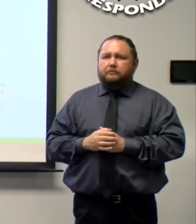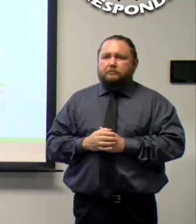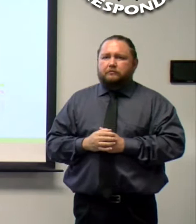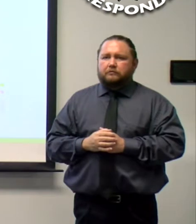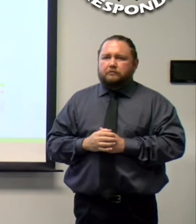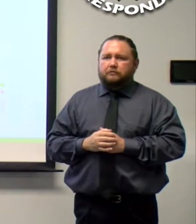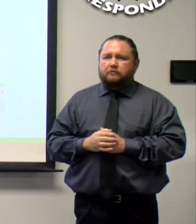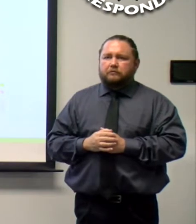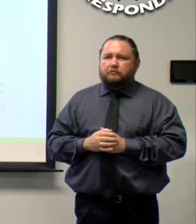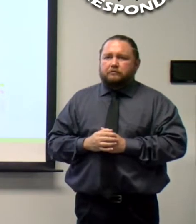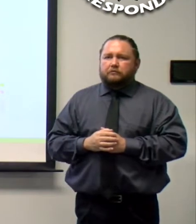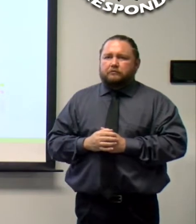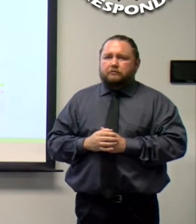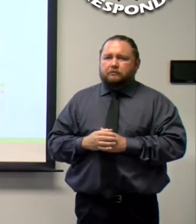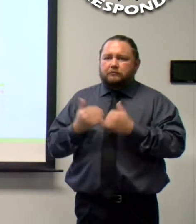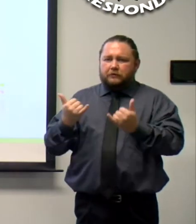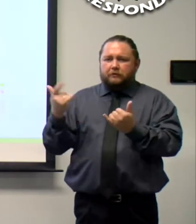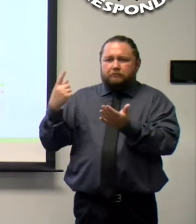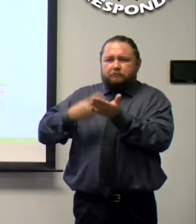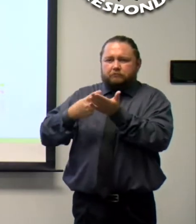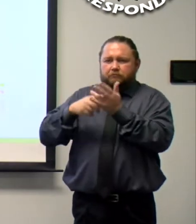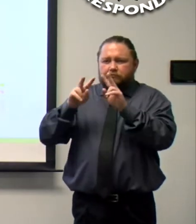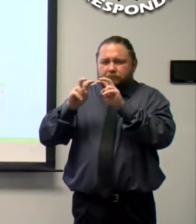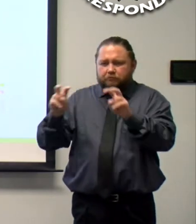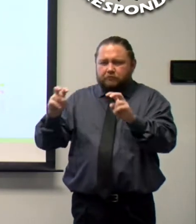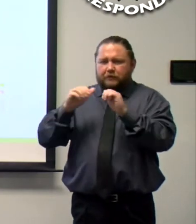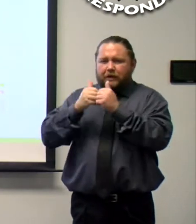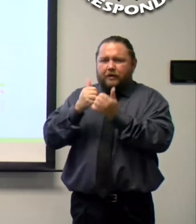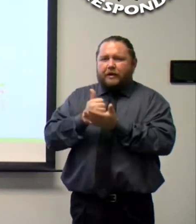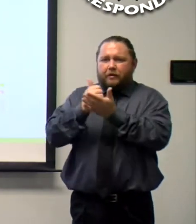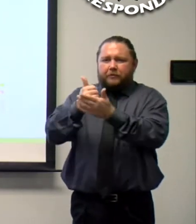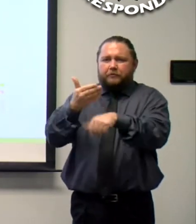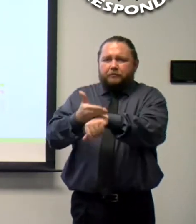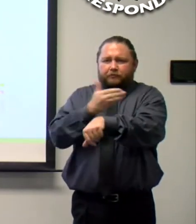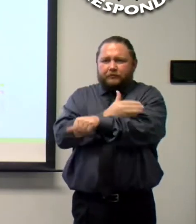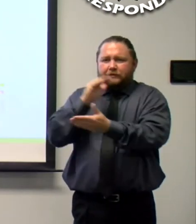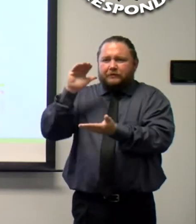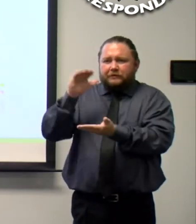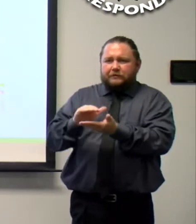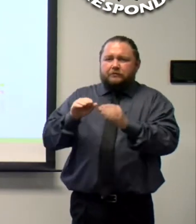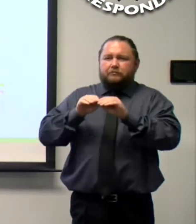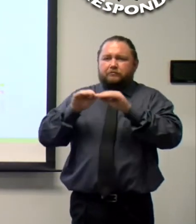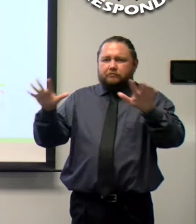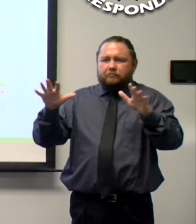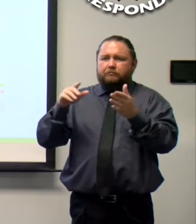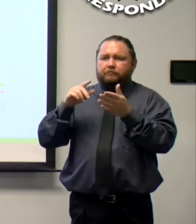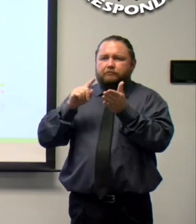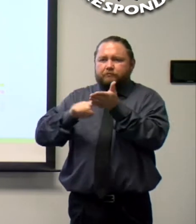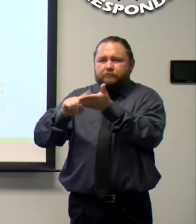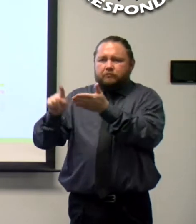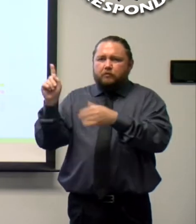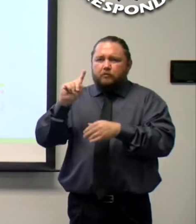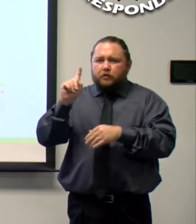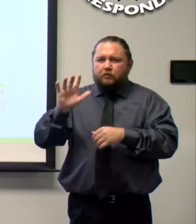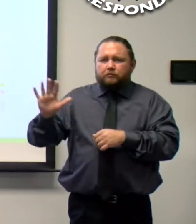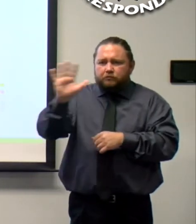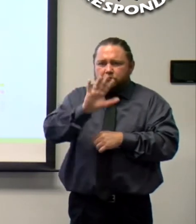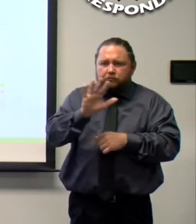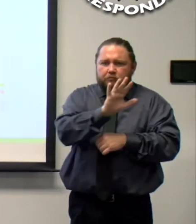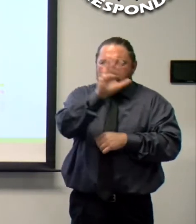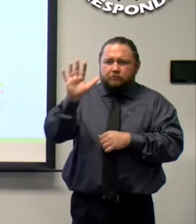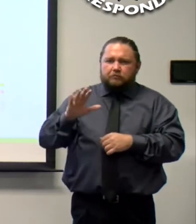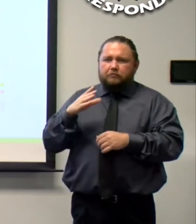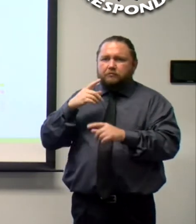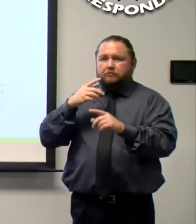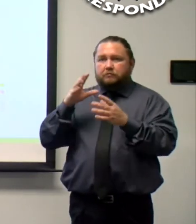in concert with our medical experts and our scientists who are studying the disease and determining